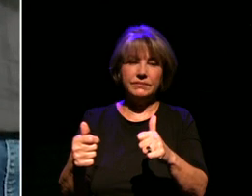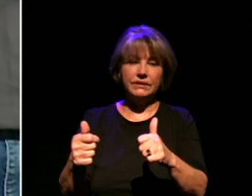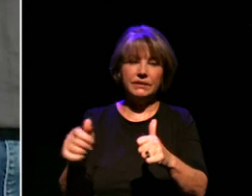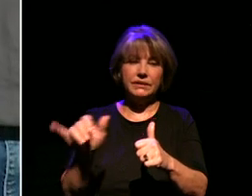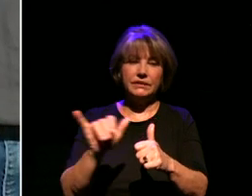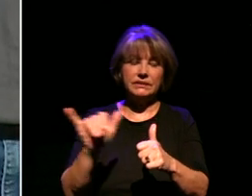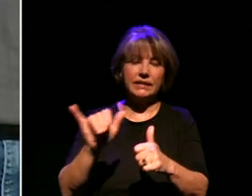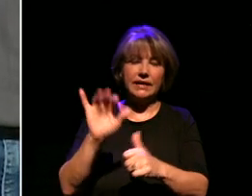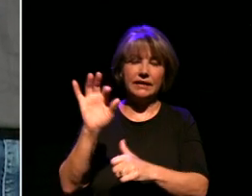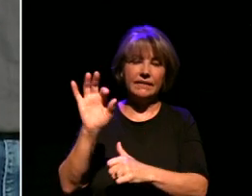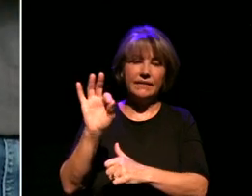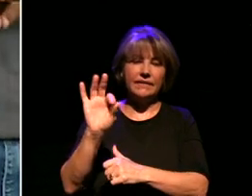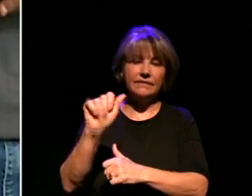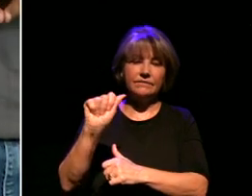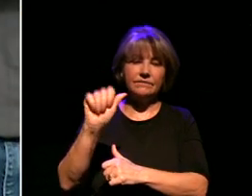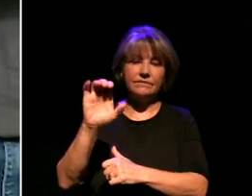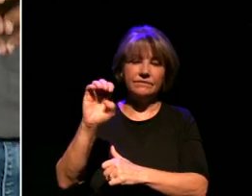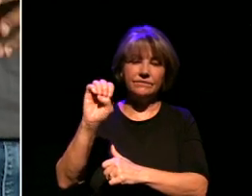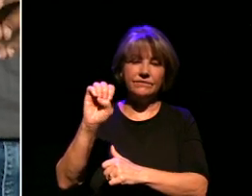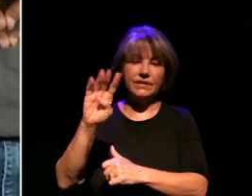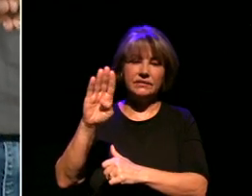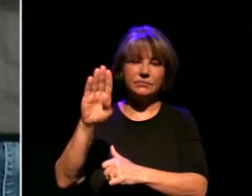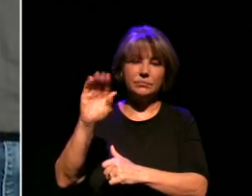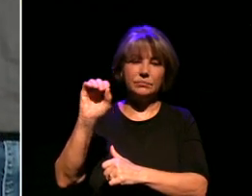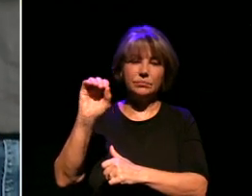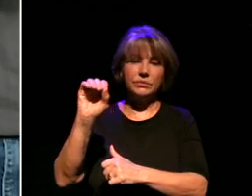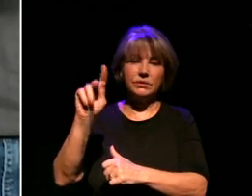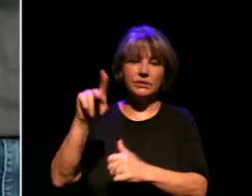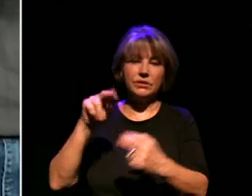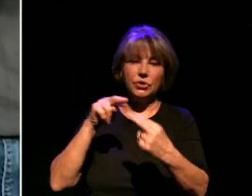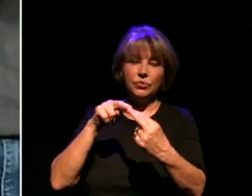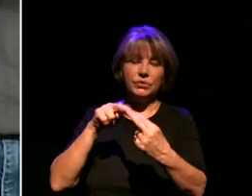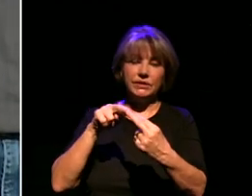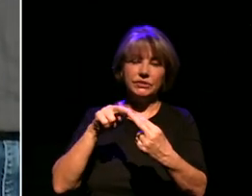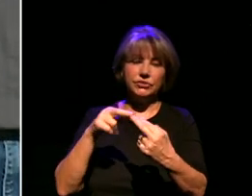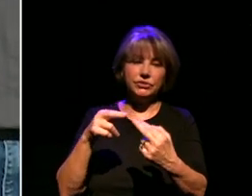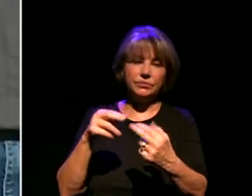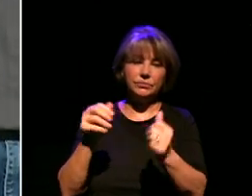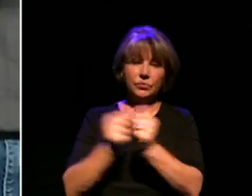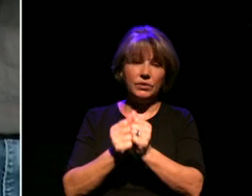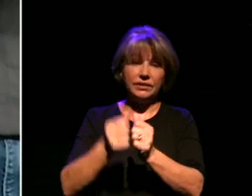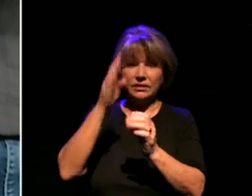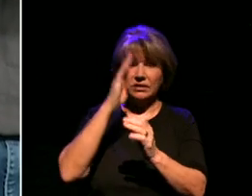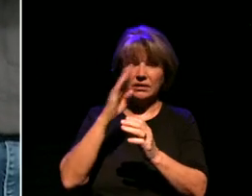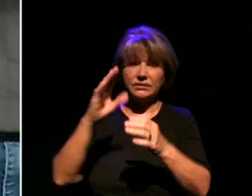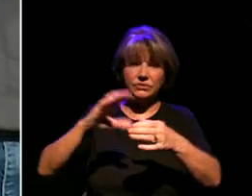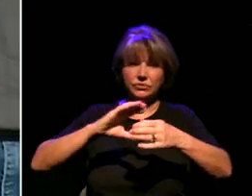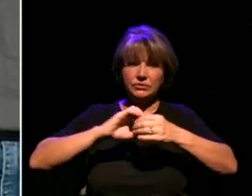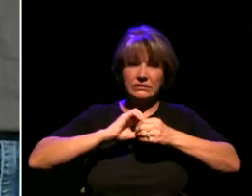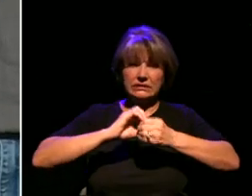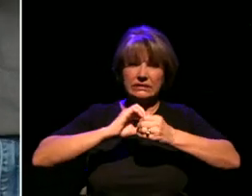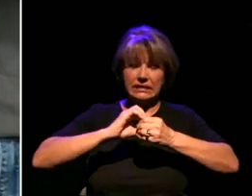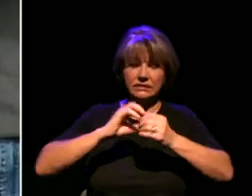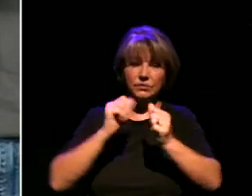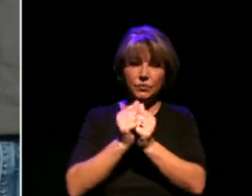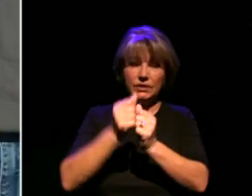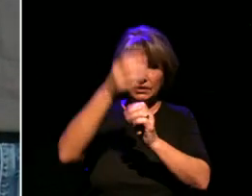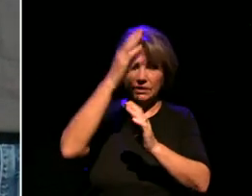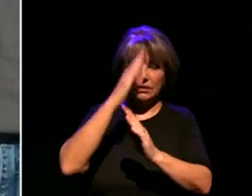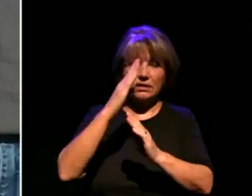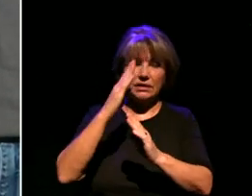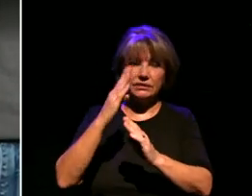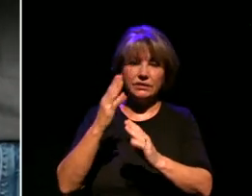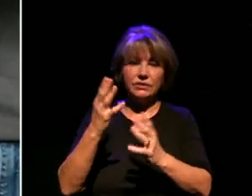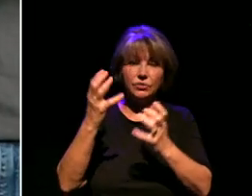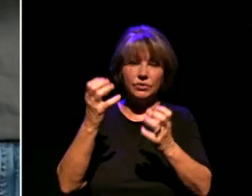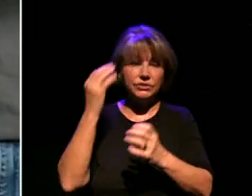official in your relationship with God. And if that is your next step, if you have been holding out on that and you want to know how you